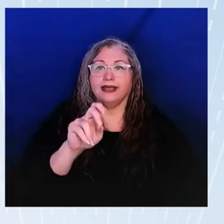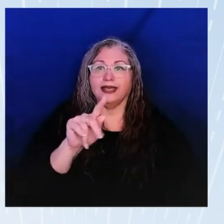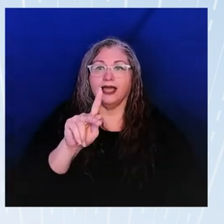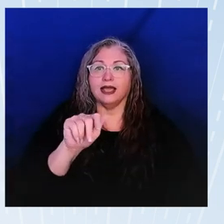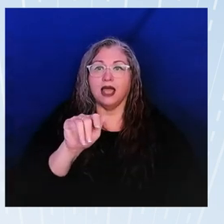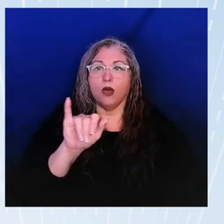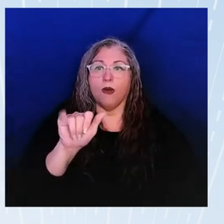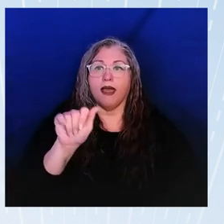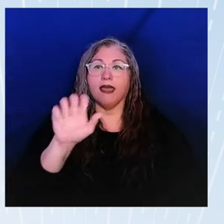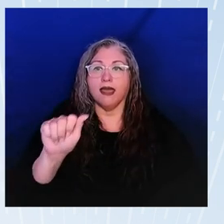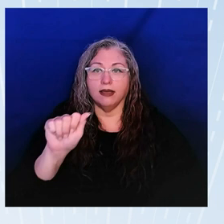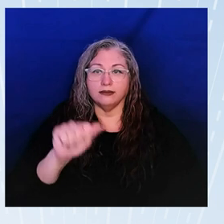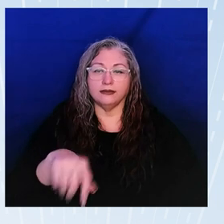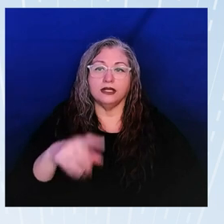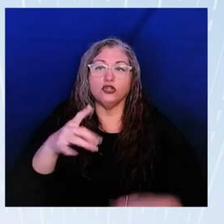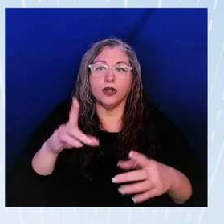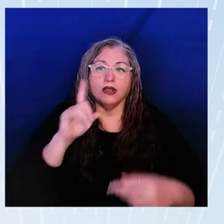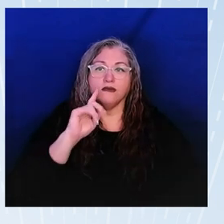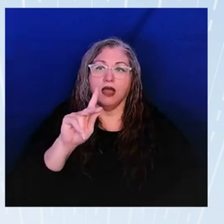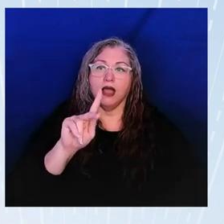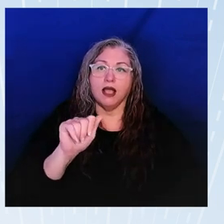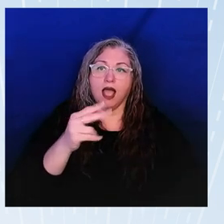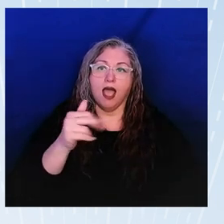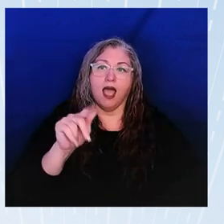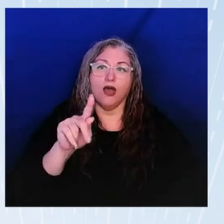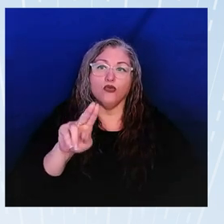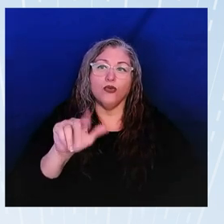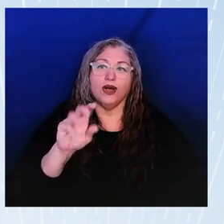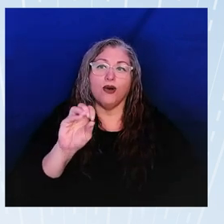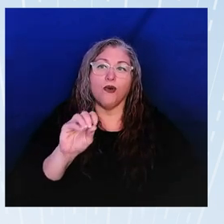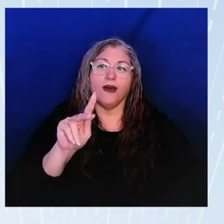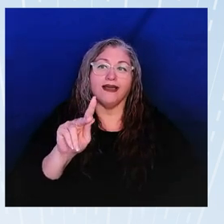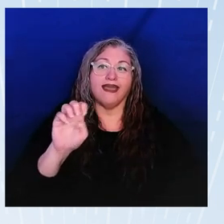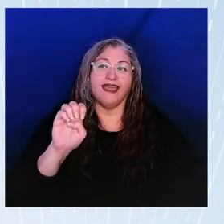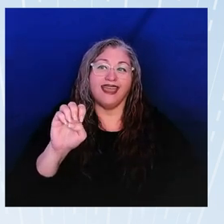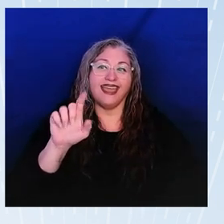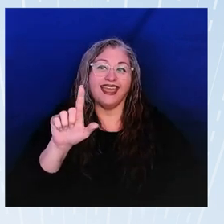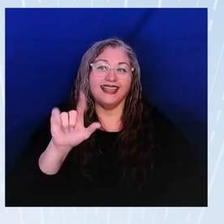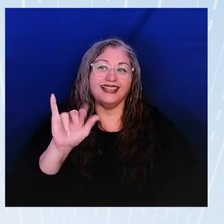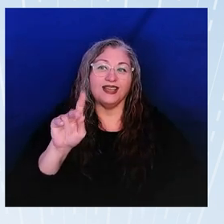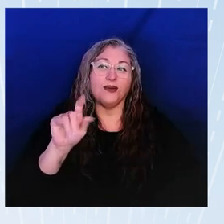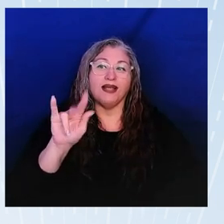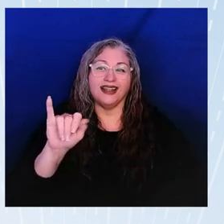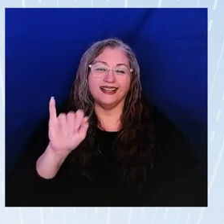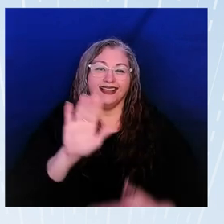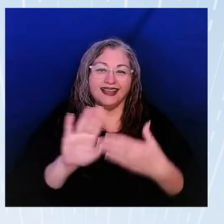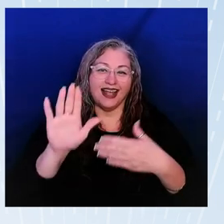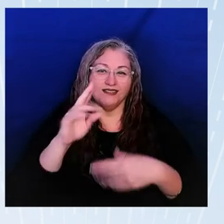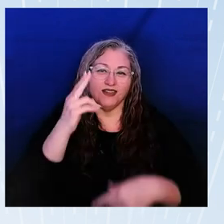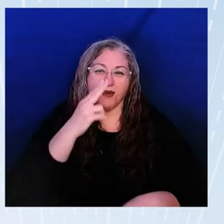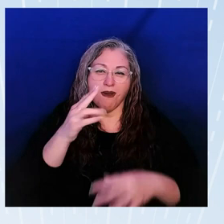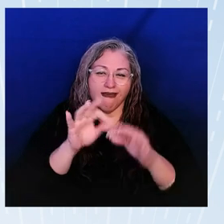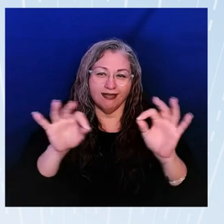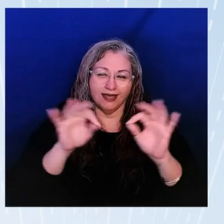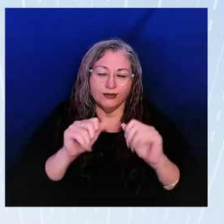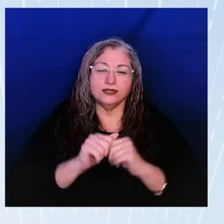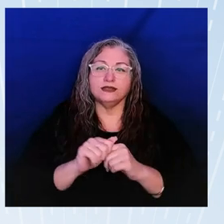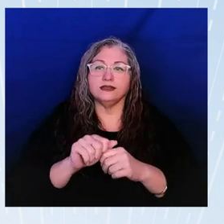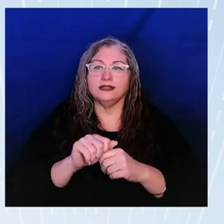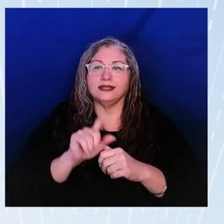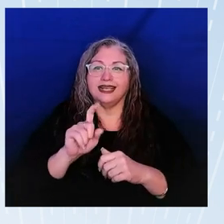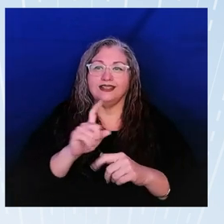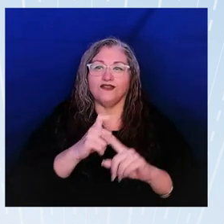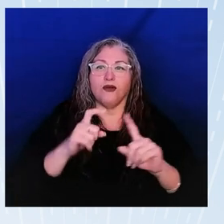Kawaii'a, Director of Kahaka Ula o Ke Alikolani College of Hawaiian Language. So for my